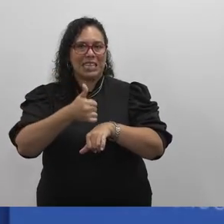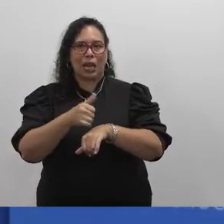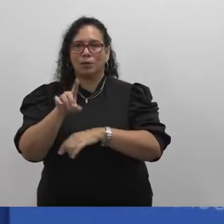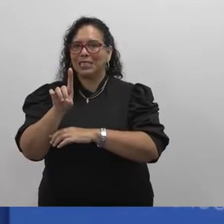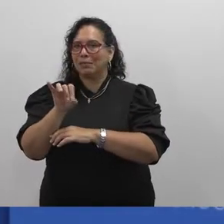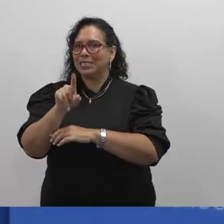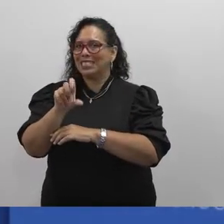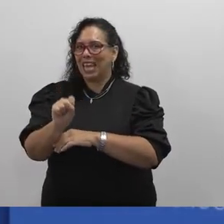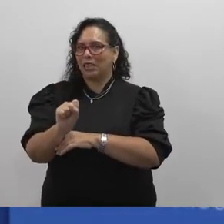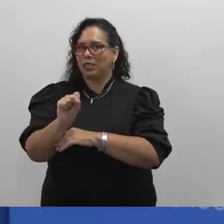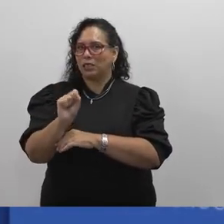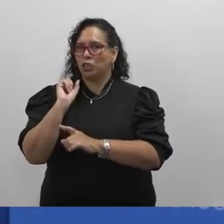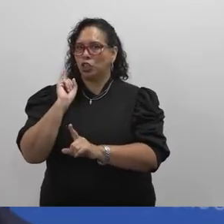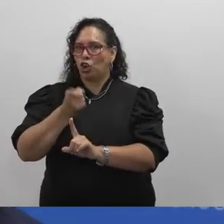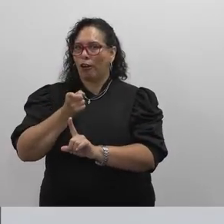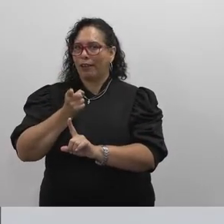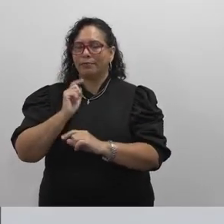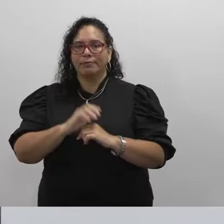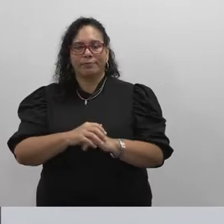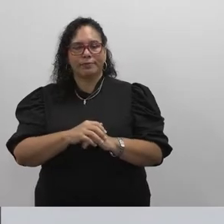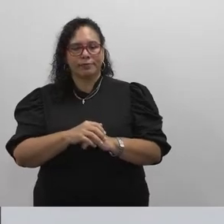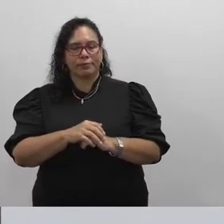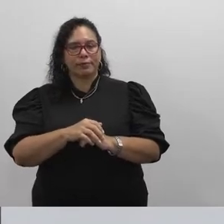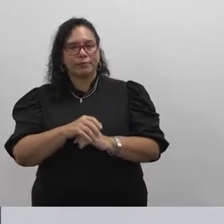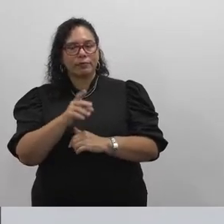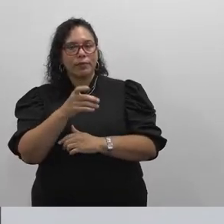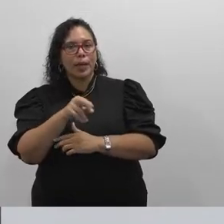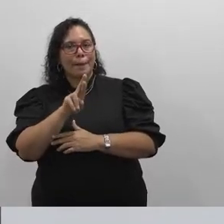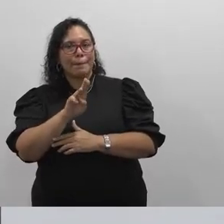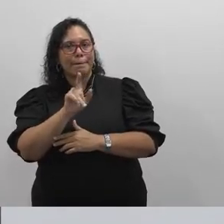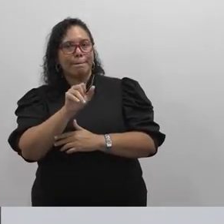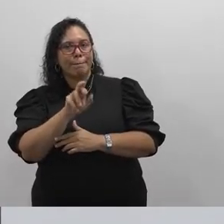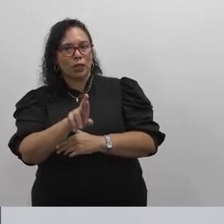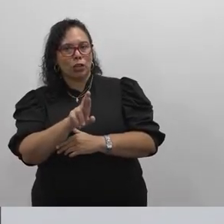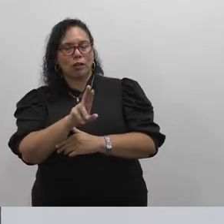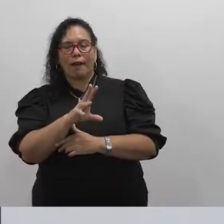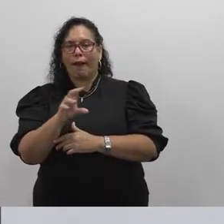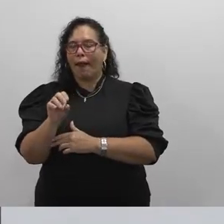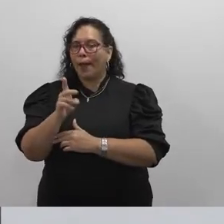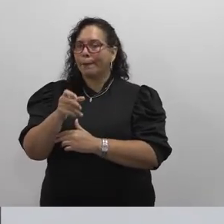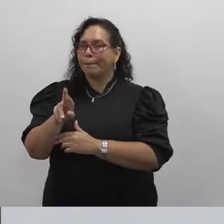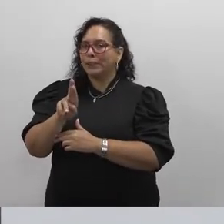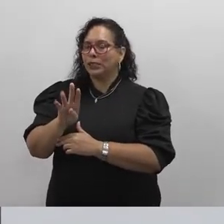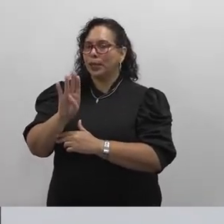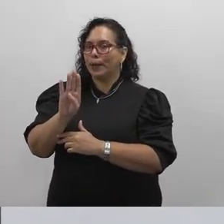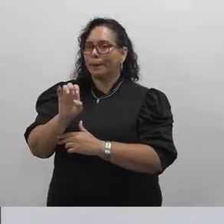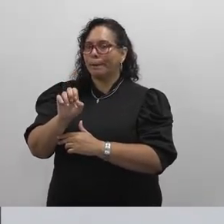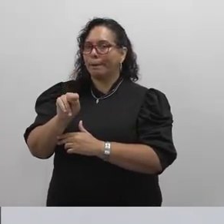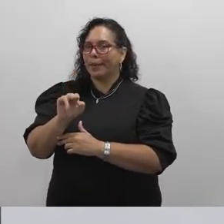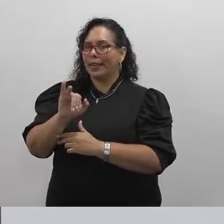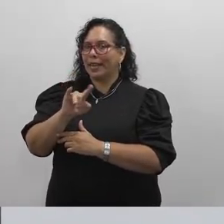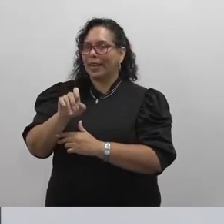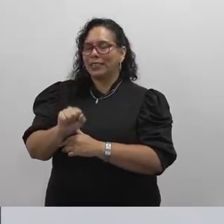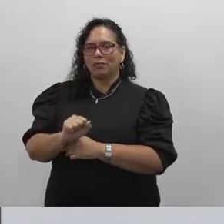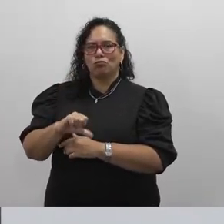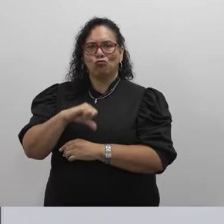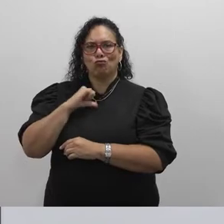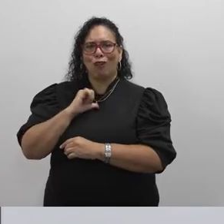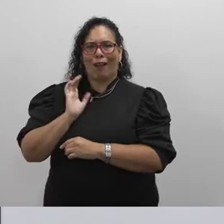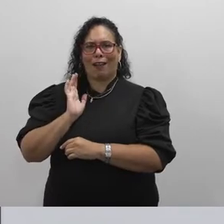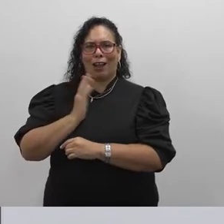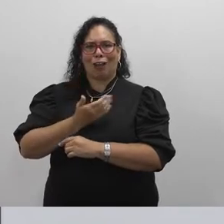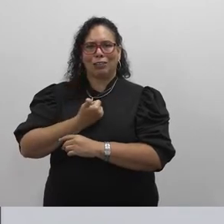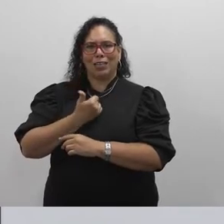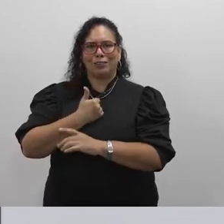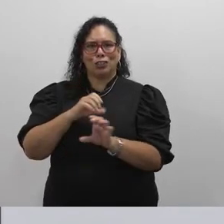certain. Yeah, and Mr. Miller, Dr. Benitez, I know Alan and myself both really often pride on ourselves